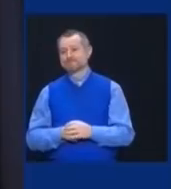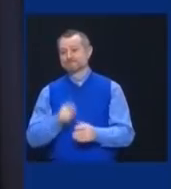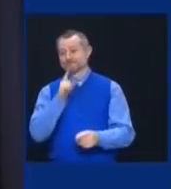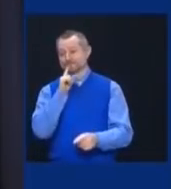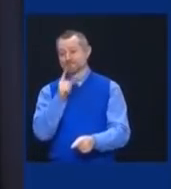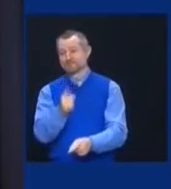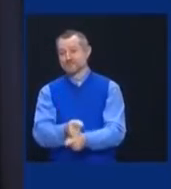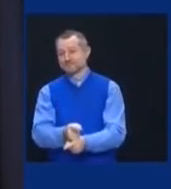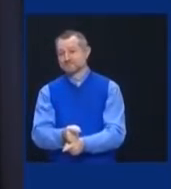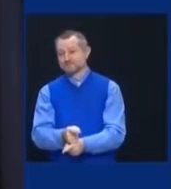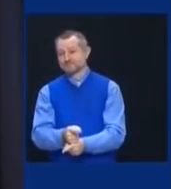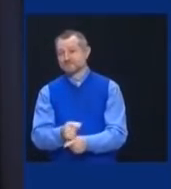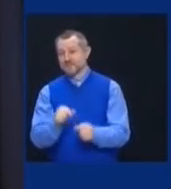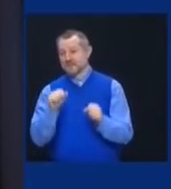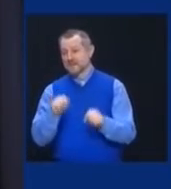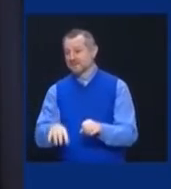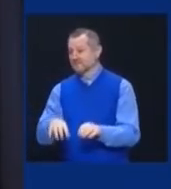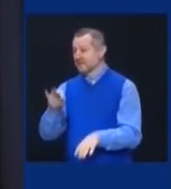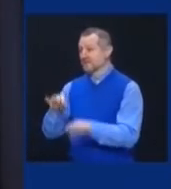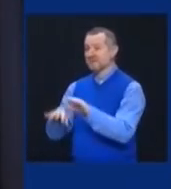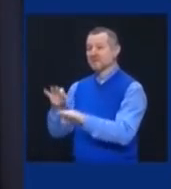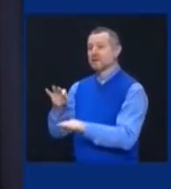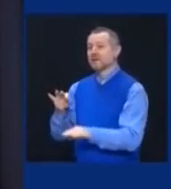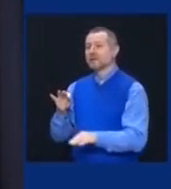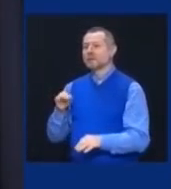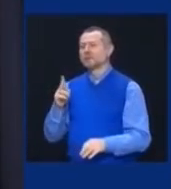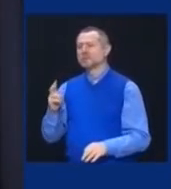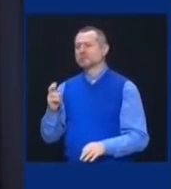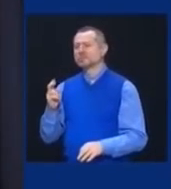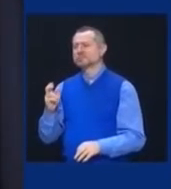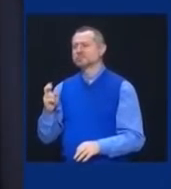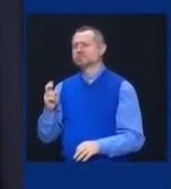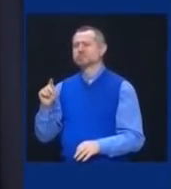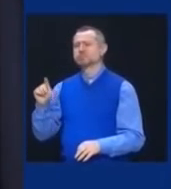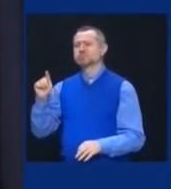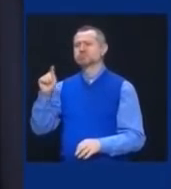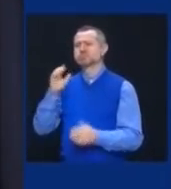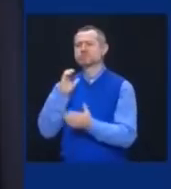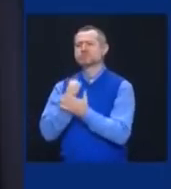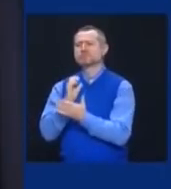find hundreds of pictures of me